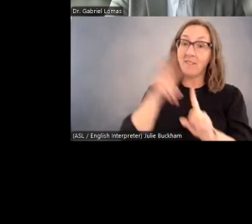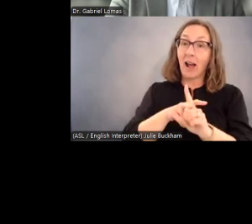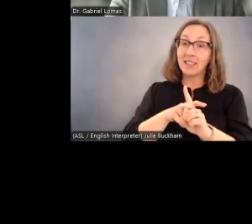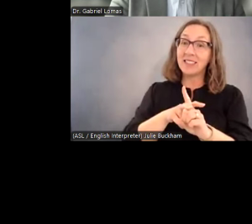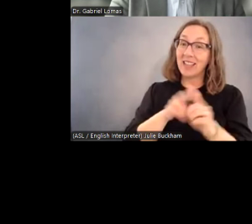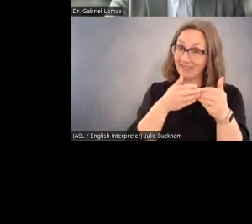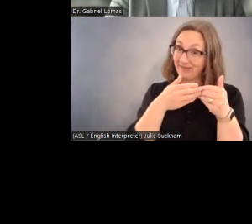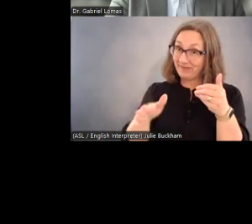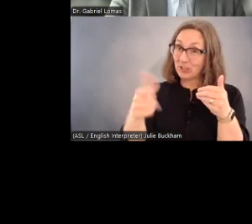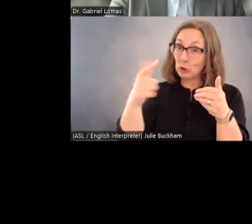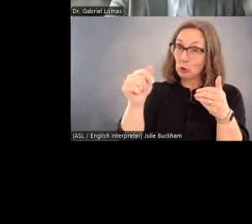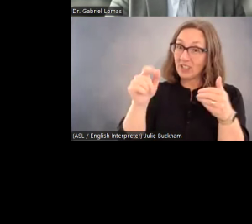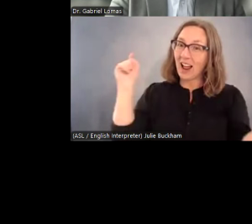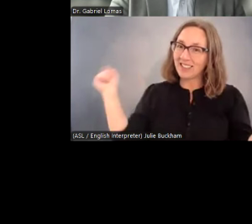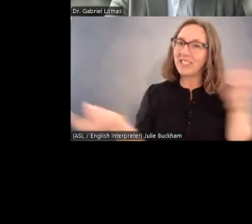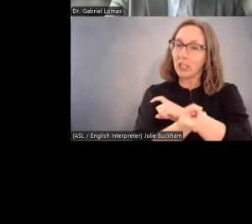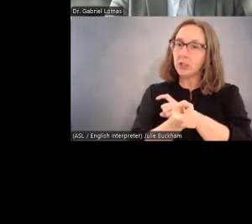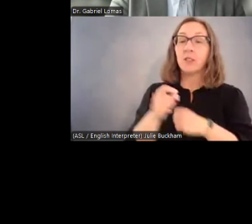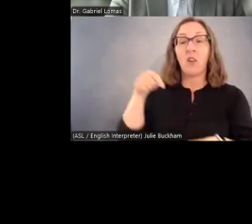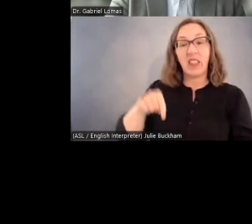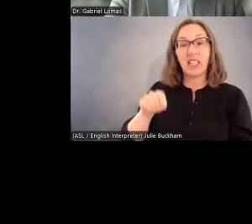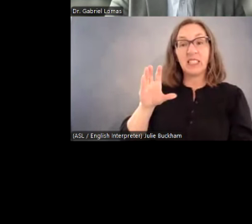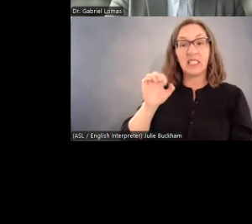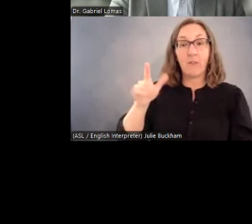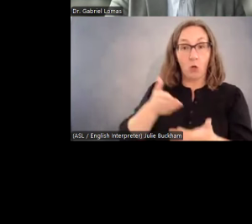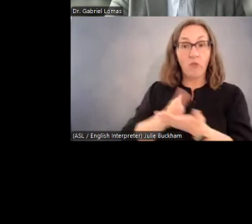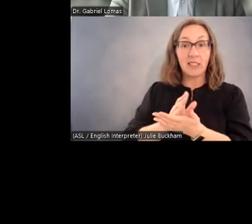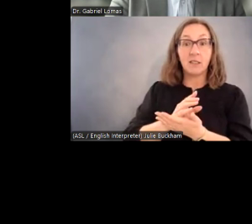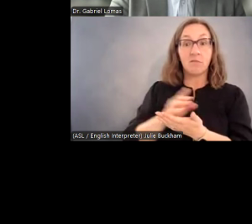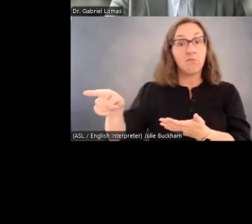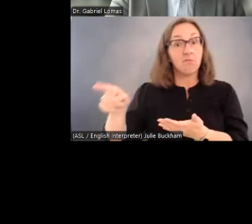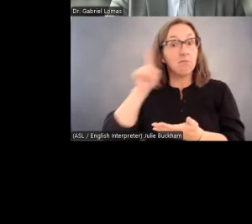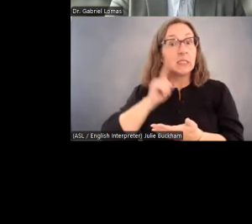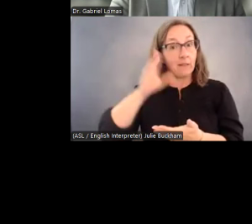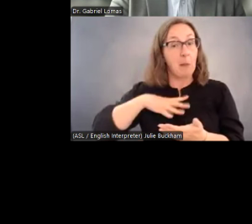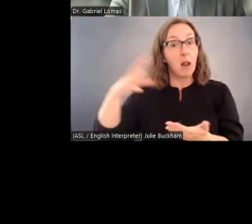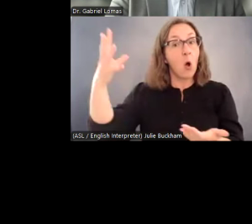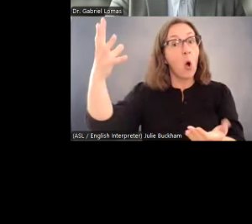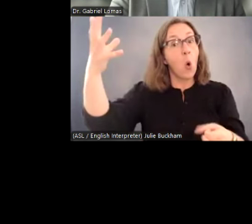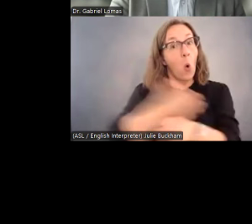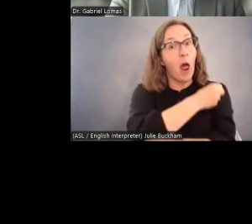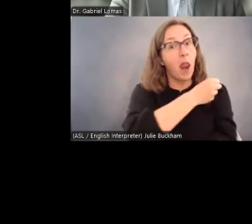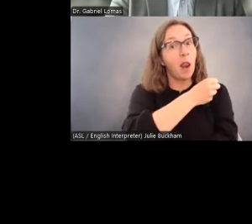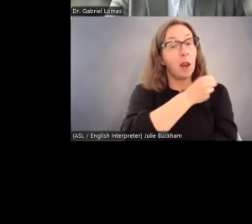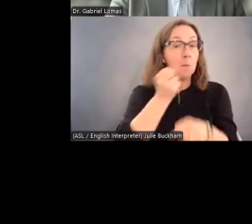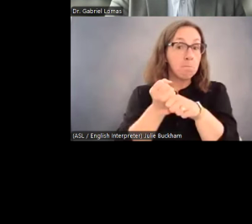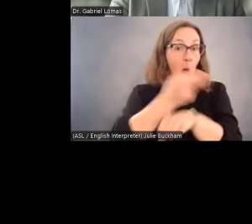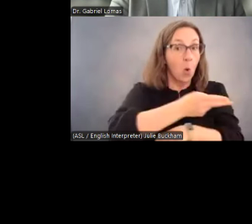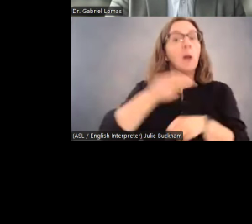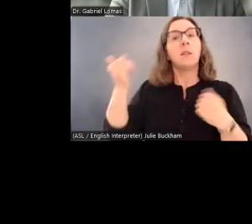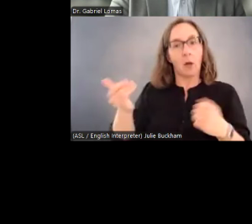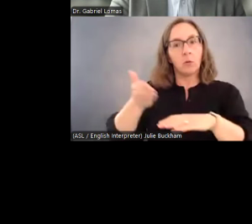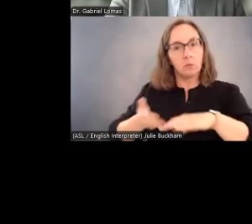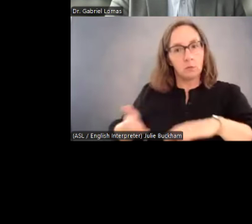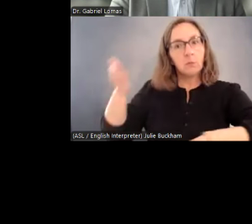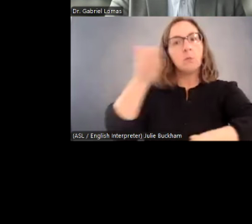Georgia. So the civil rights case was won, and things are improving with the work that goes on when a person